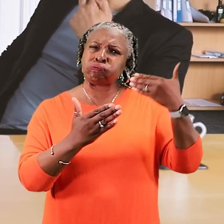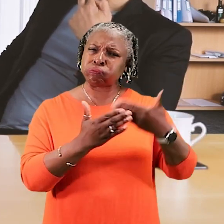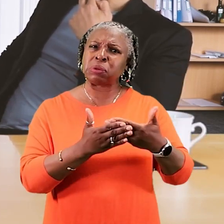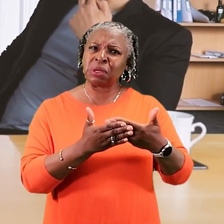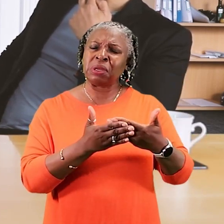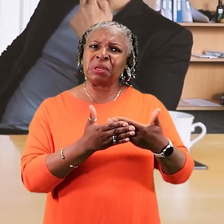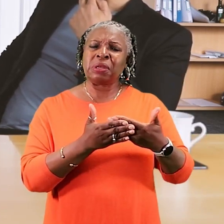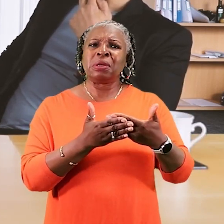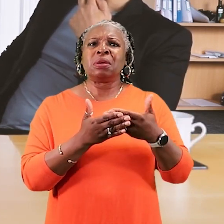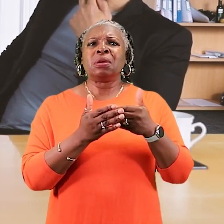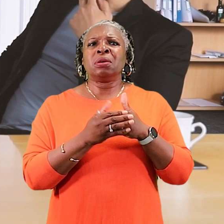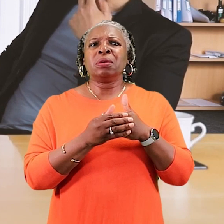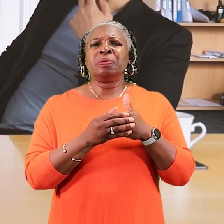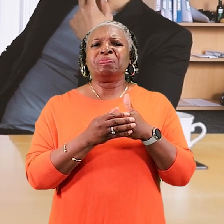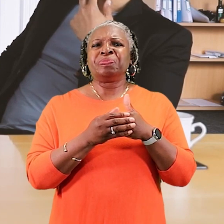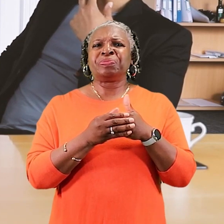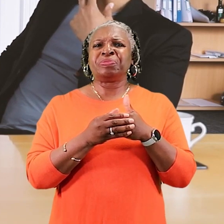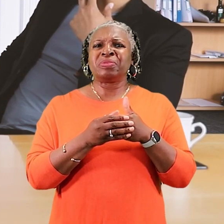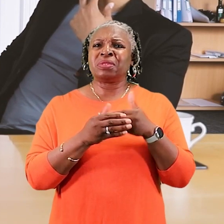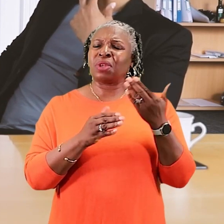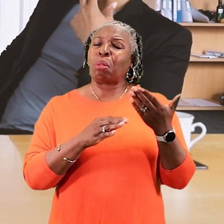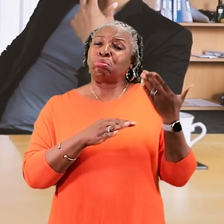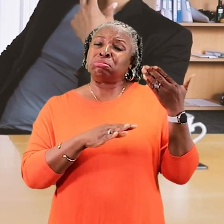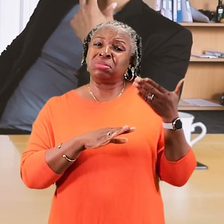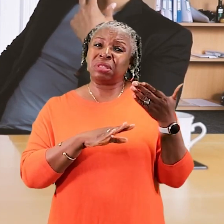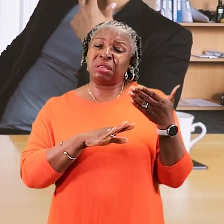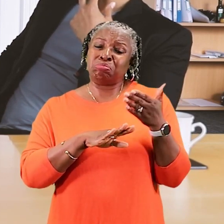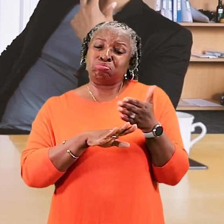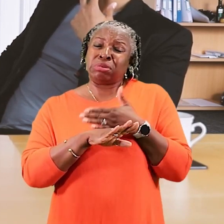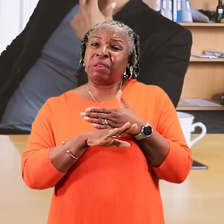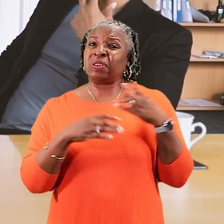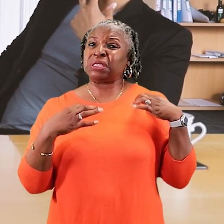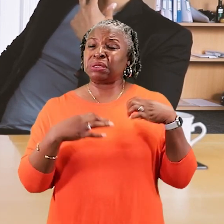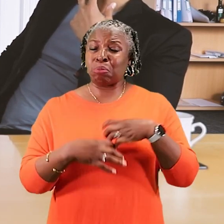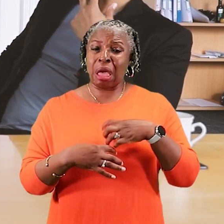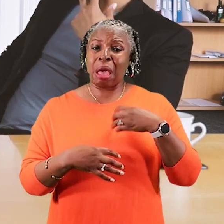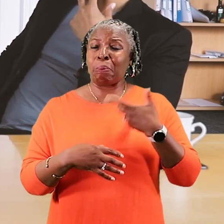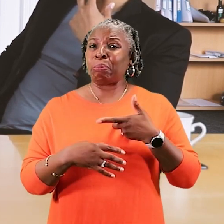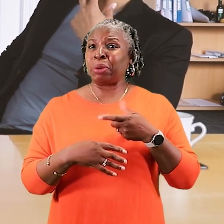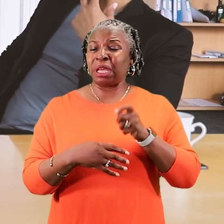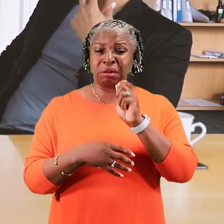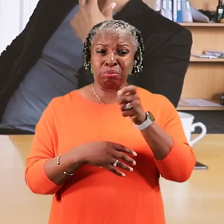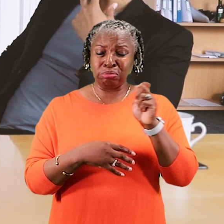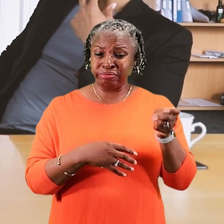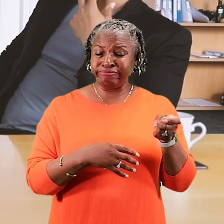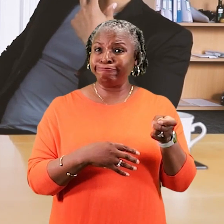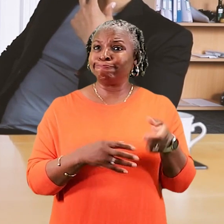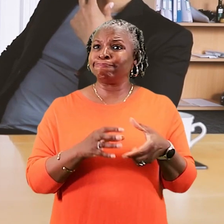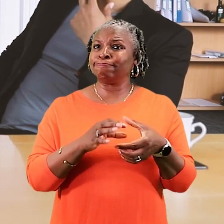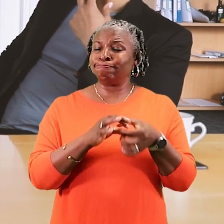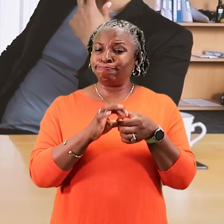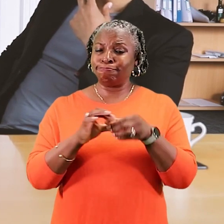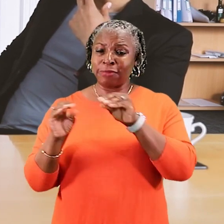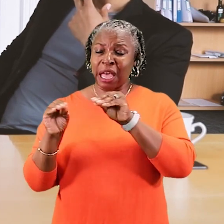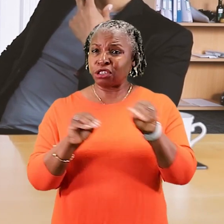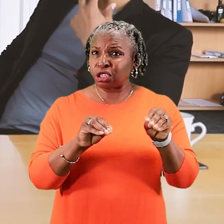of reports. I want action. The previous mayor commissioned a task force, and they've done reports into